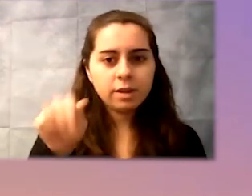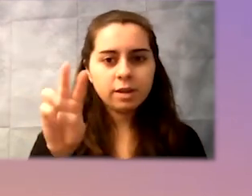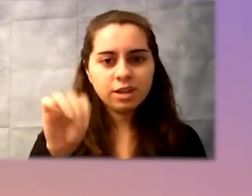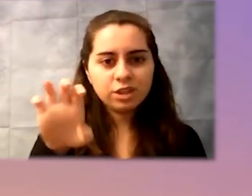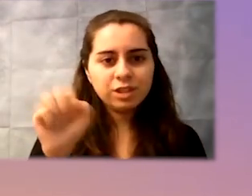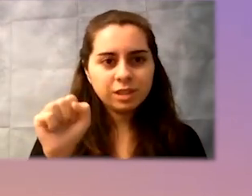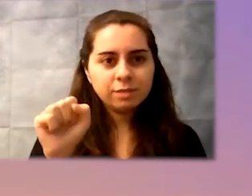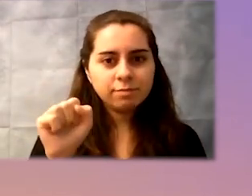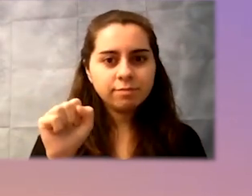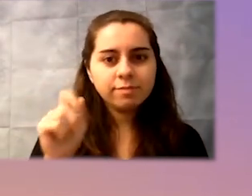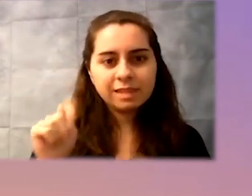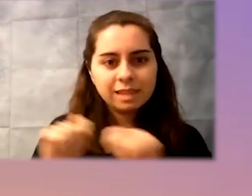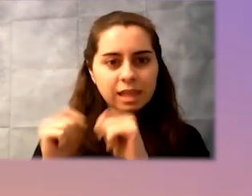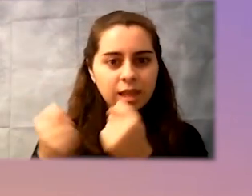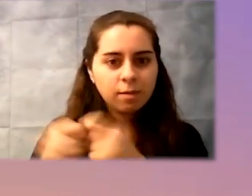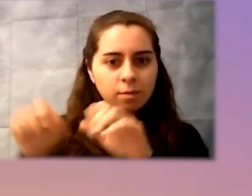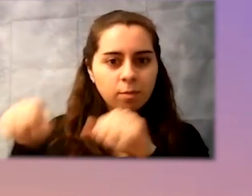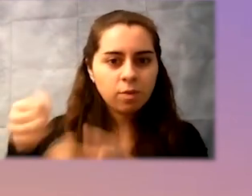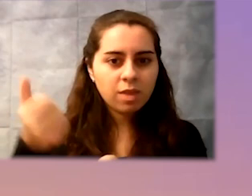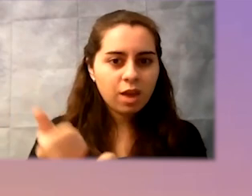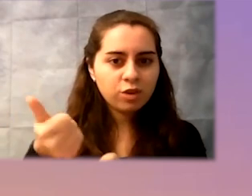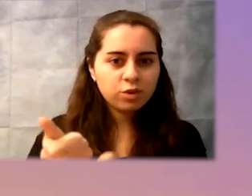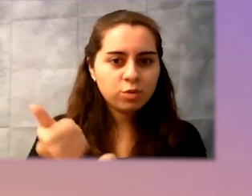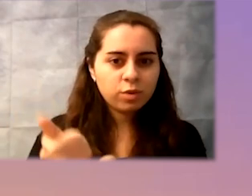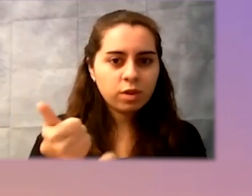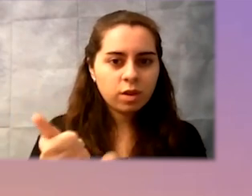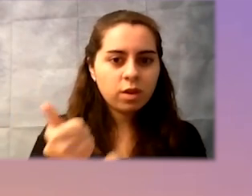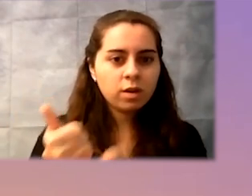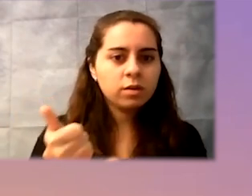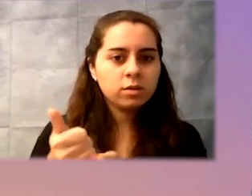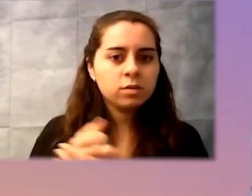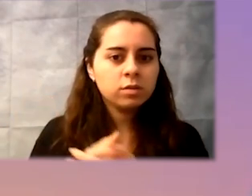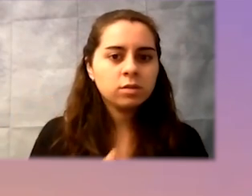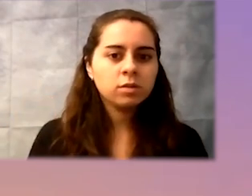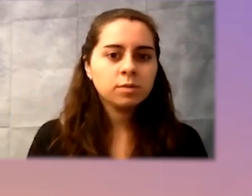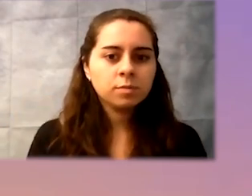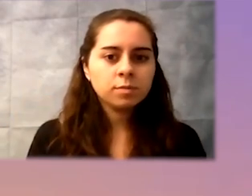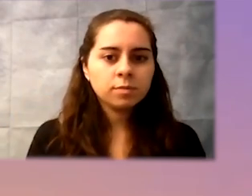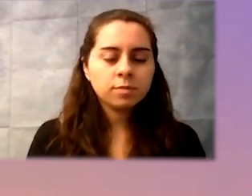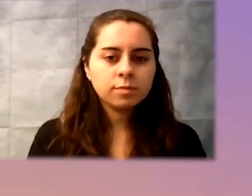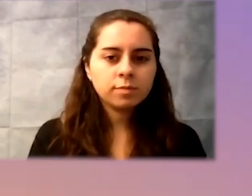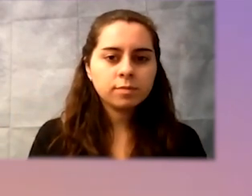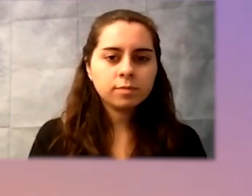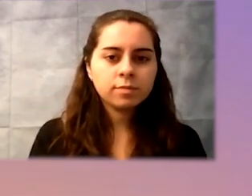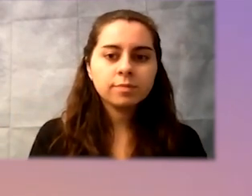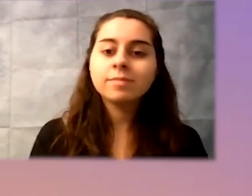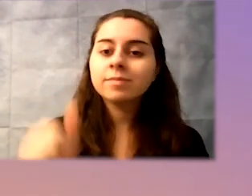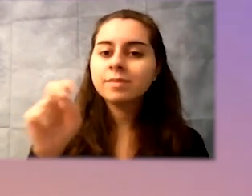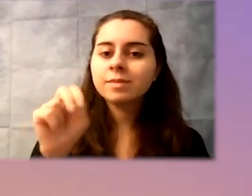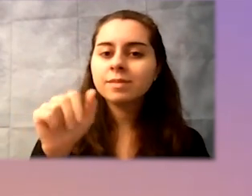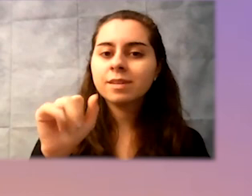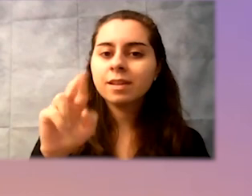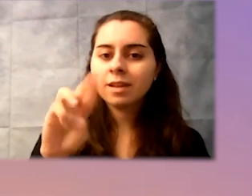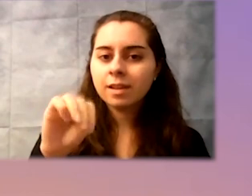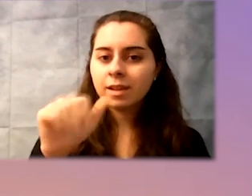team, Kimberly and Jose Camacho, can assist James. Anairma, so let me start with